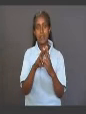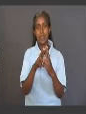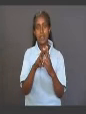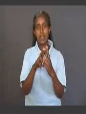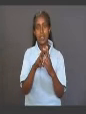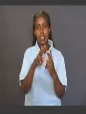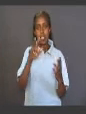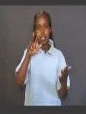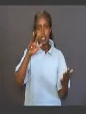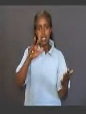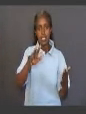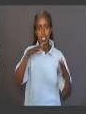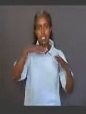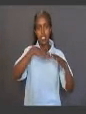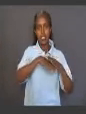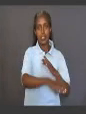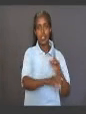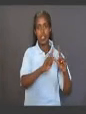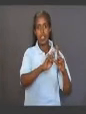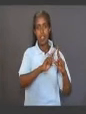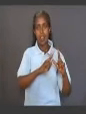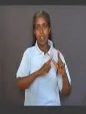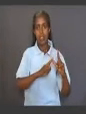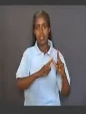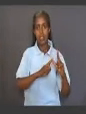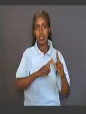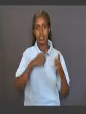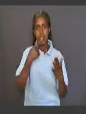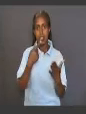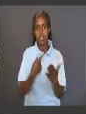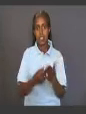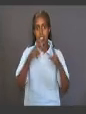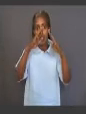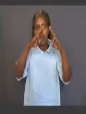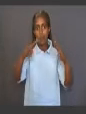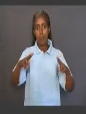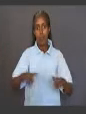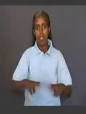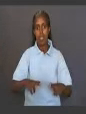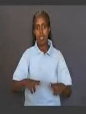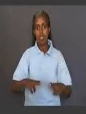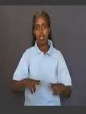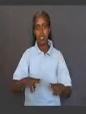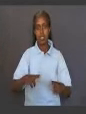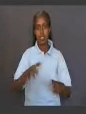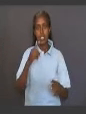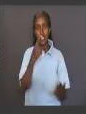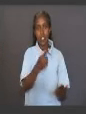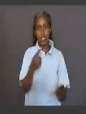The three interior angles of this polygon are